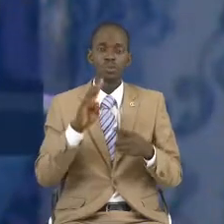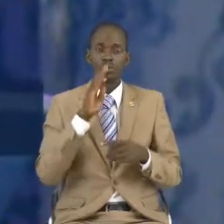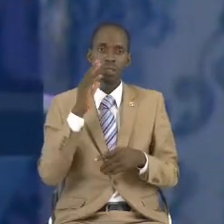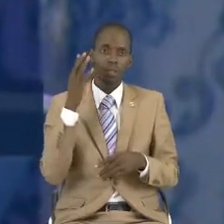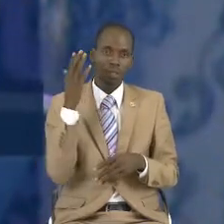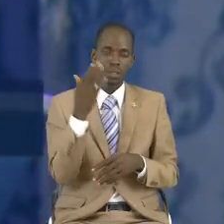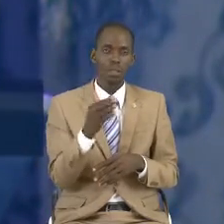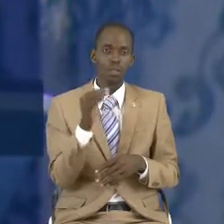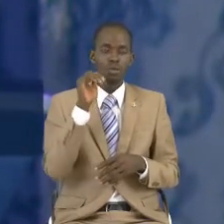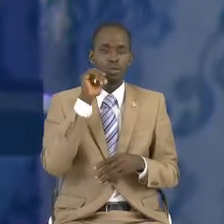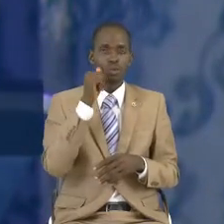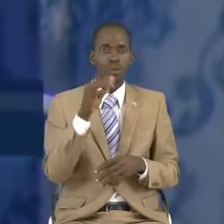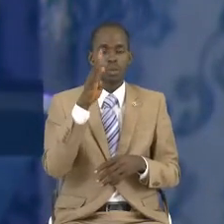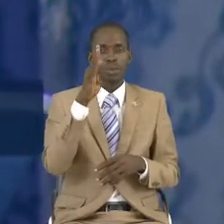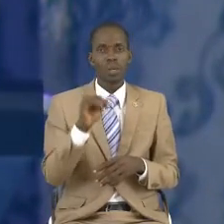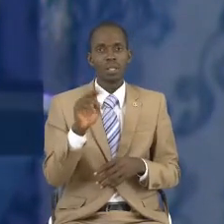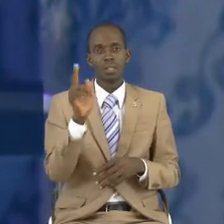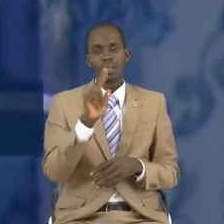be there